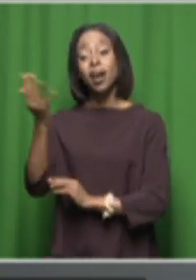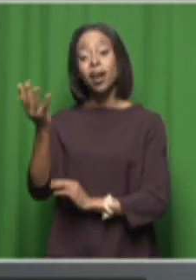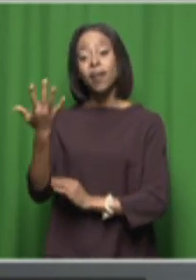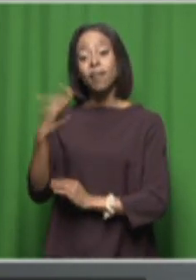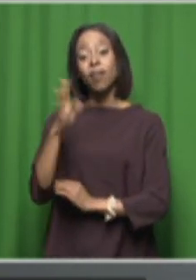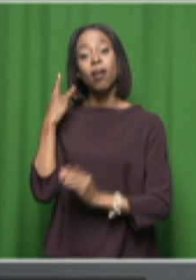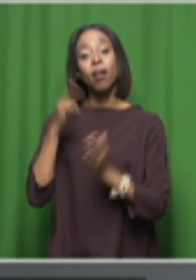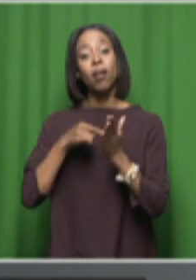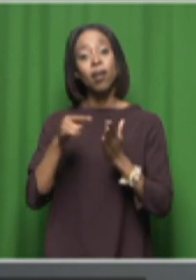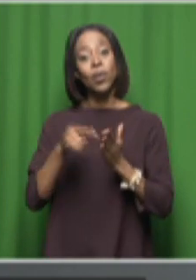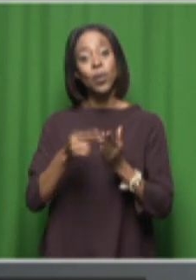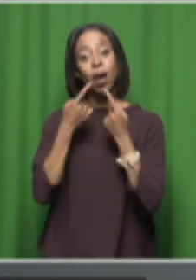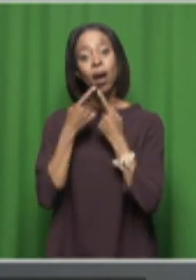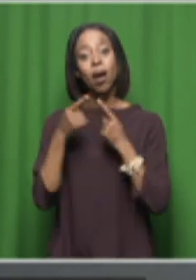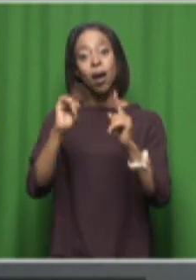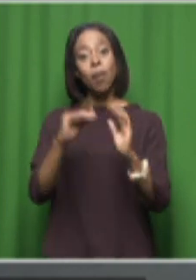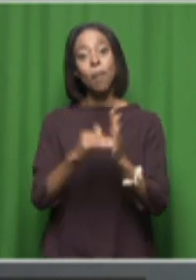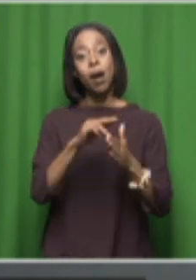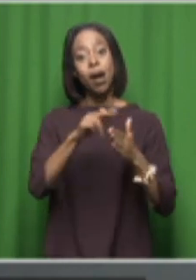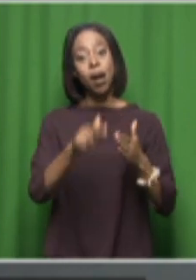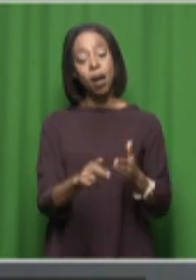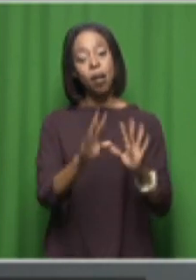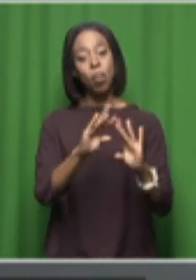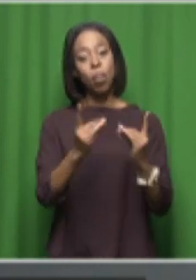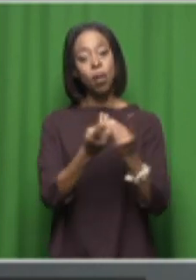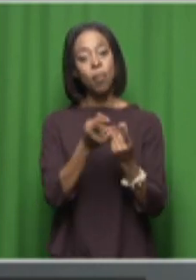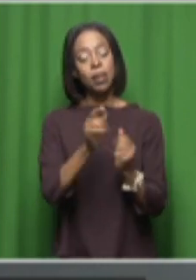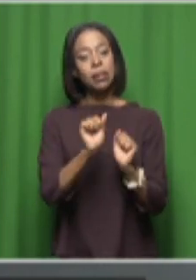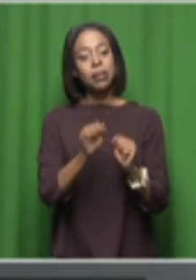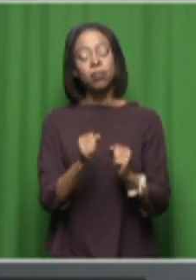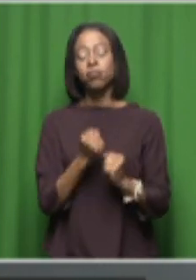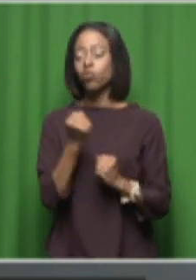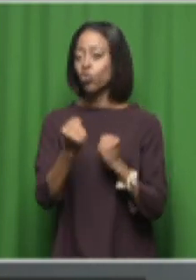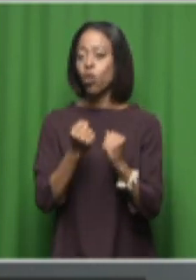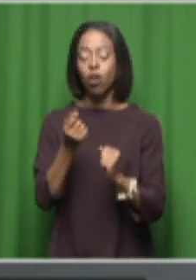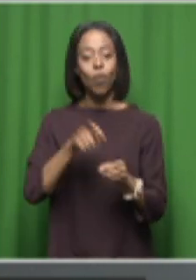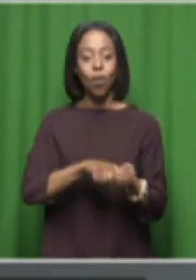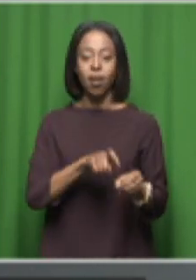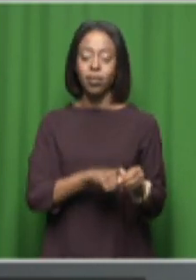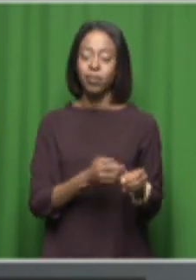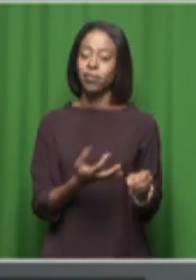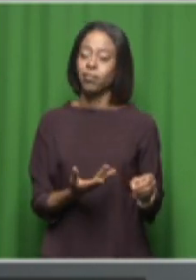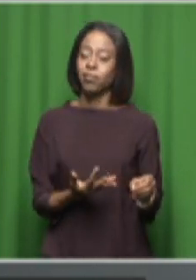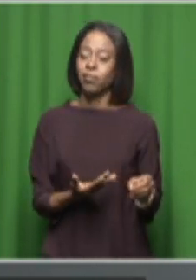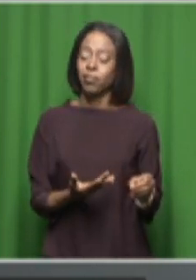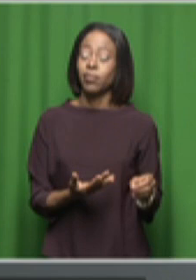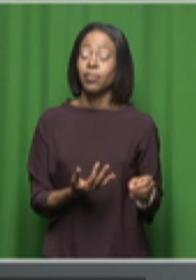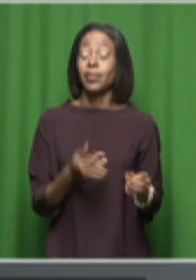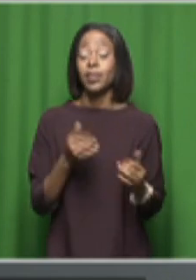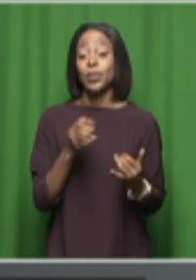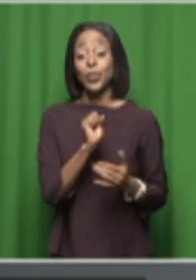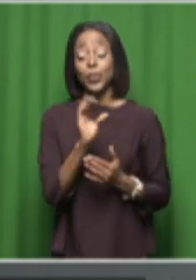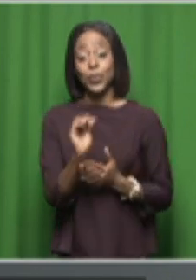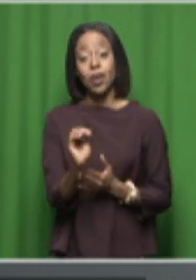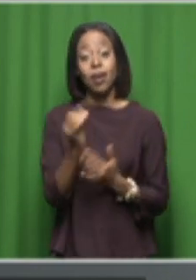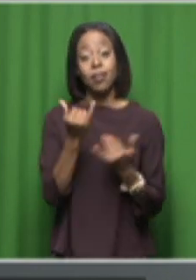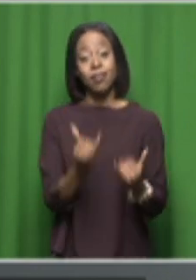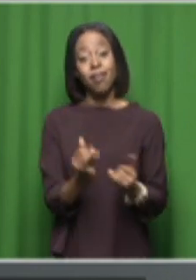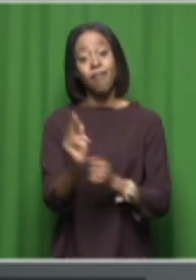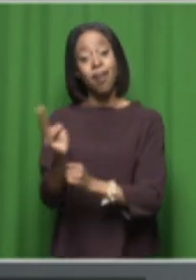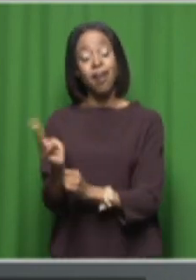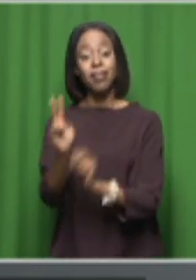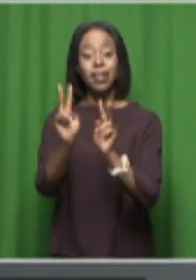the Motshekga announcement that the department is really struggling with quality. And that's one of the aspects that they